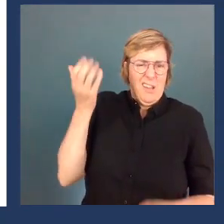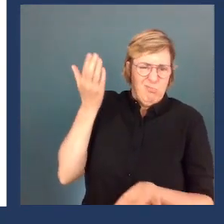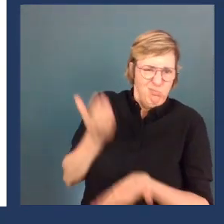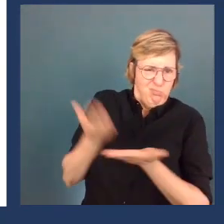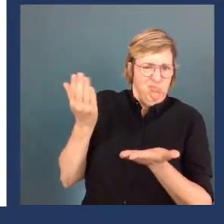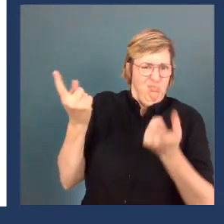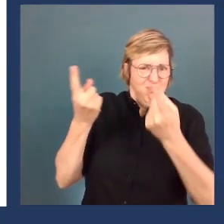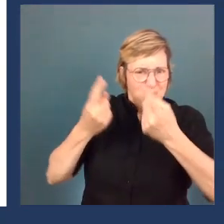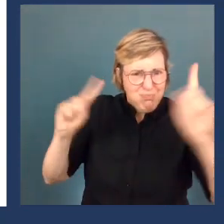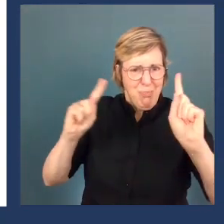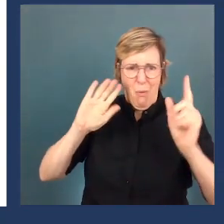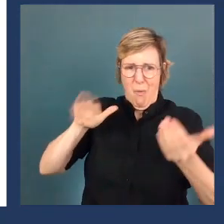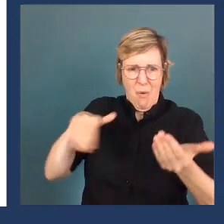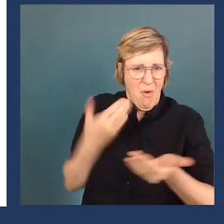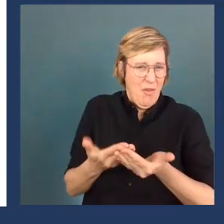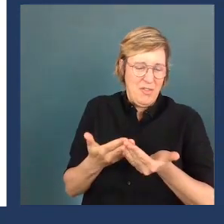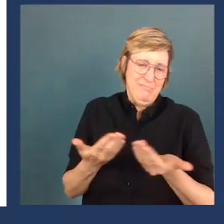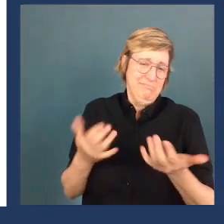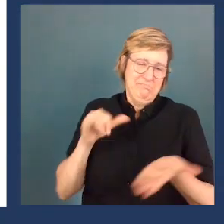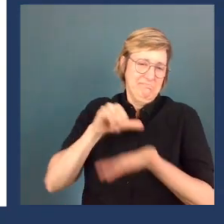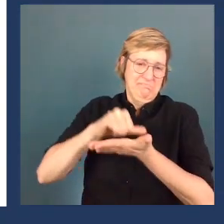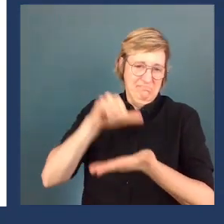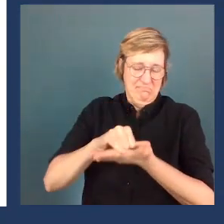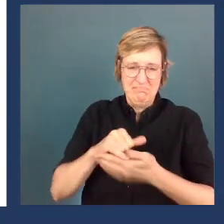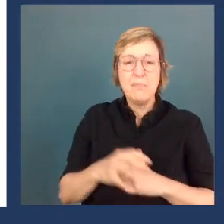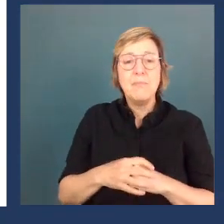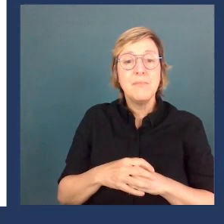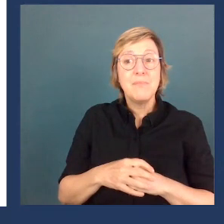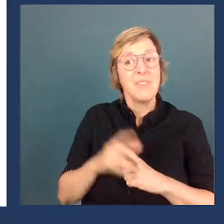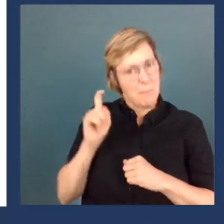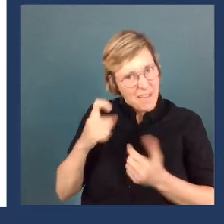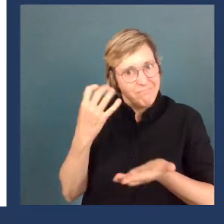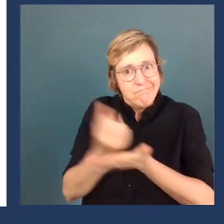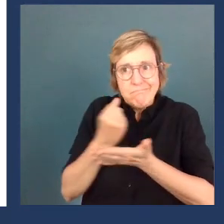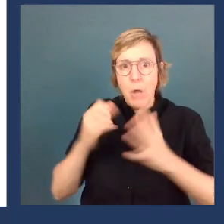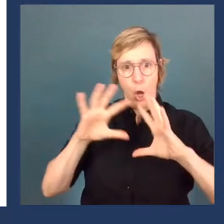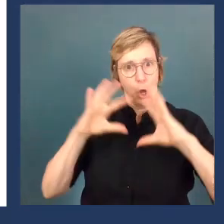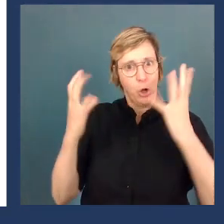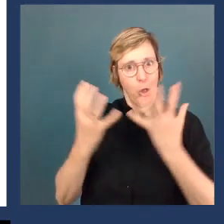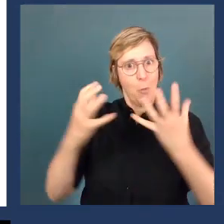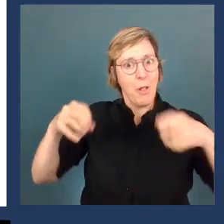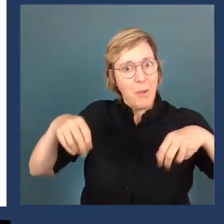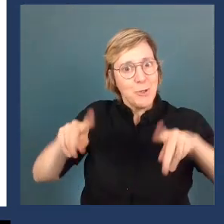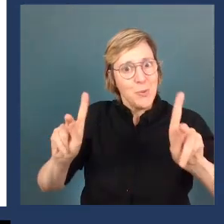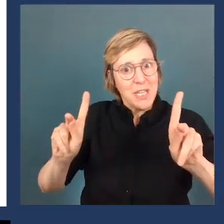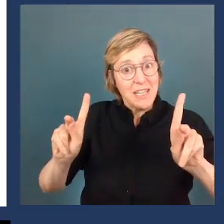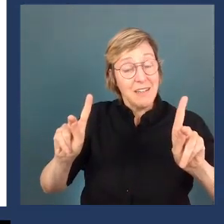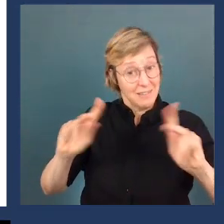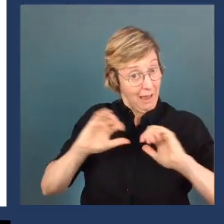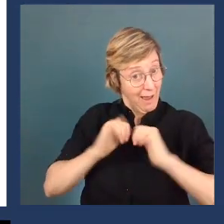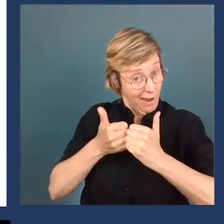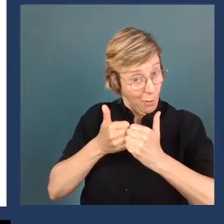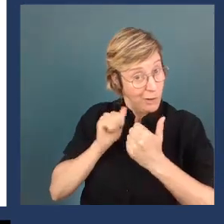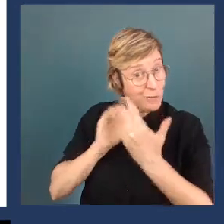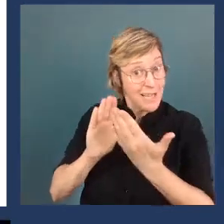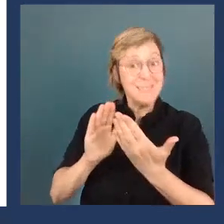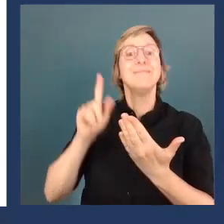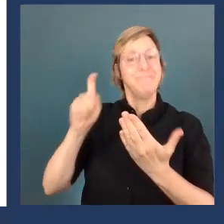is possible with today's technology. Global opportunities are best addressed by a global